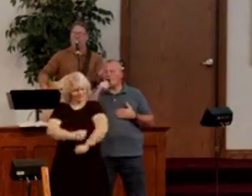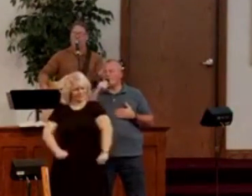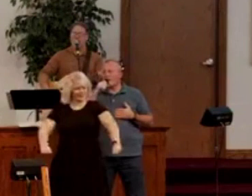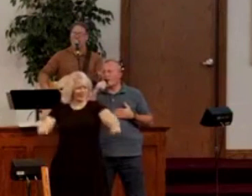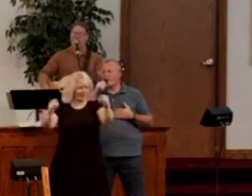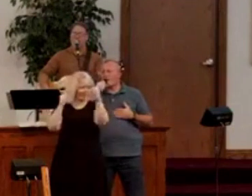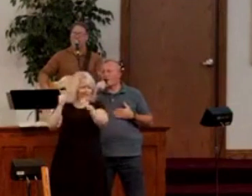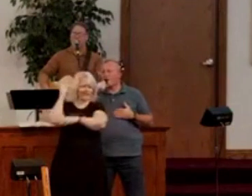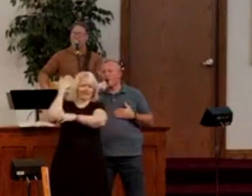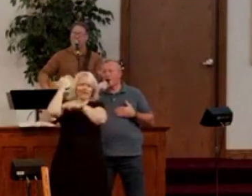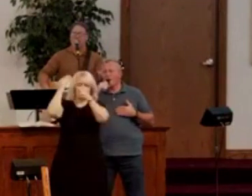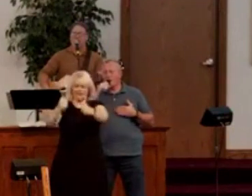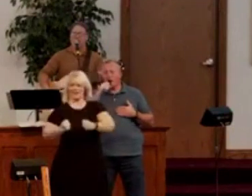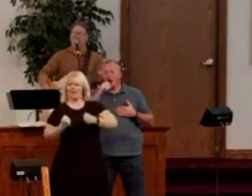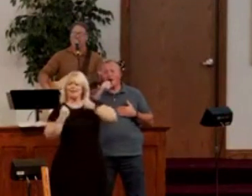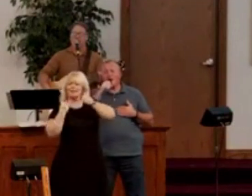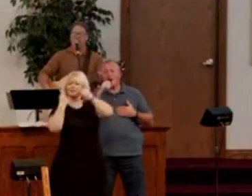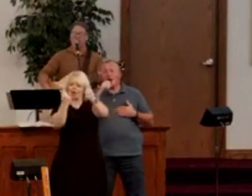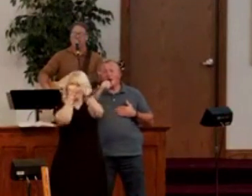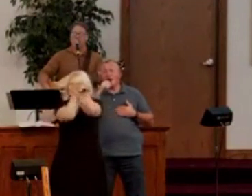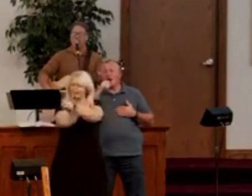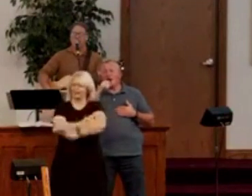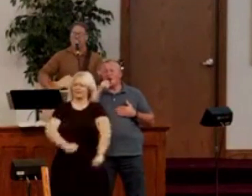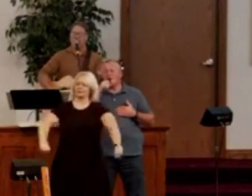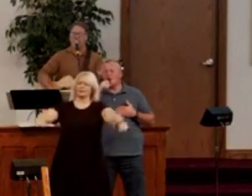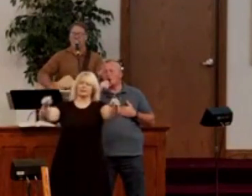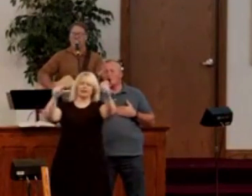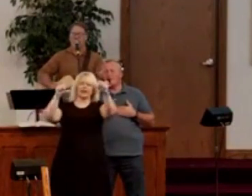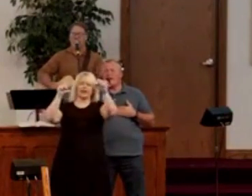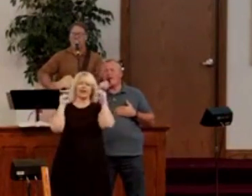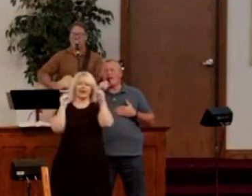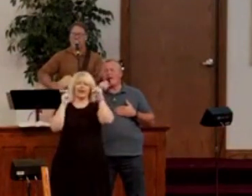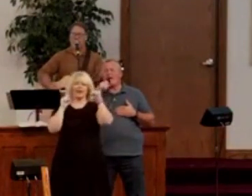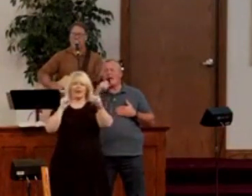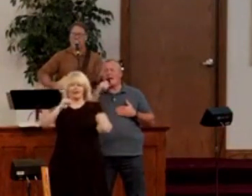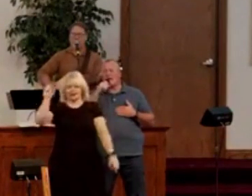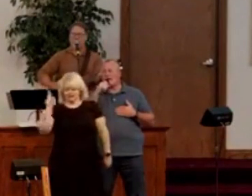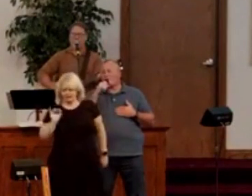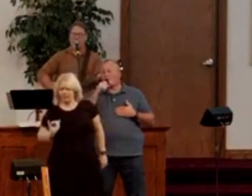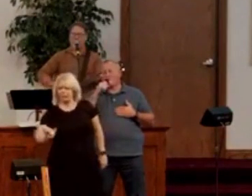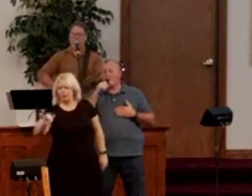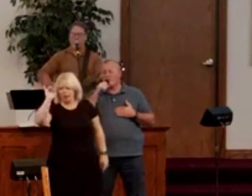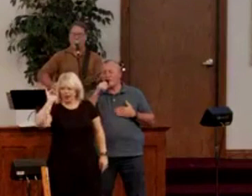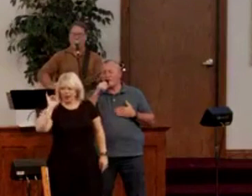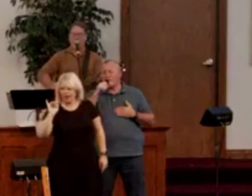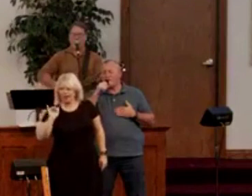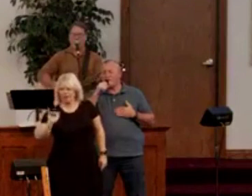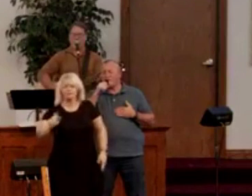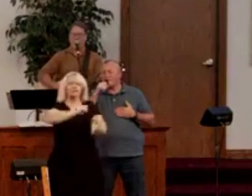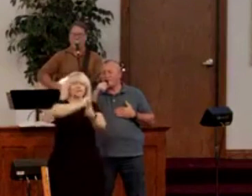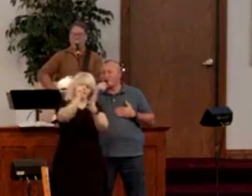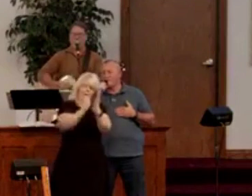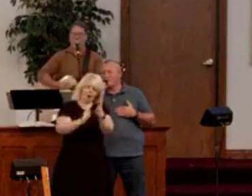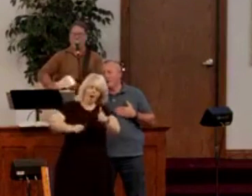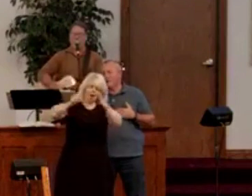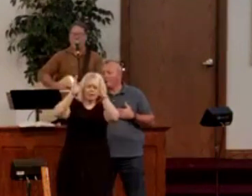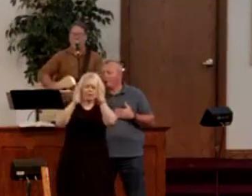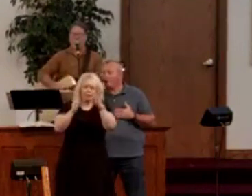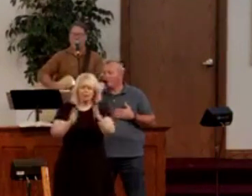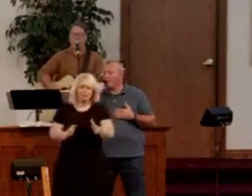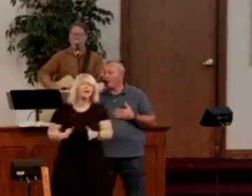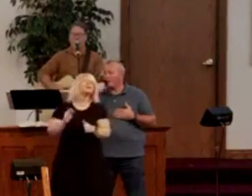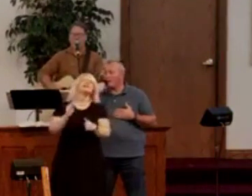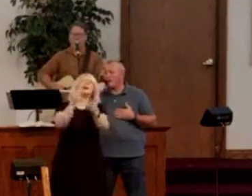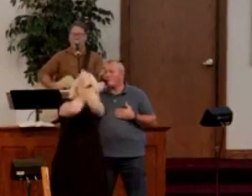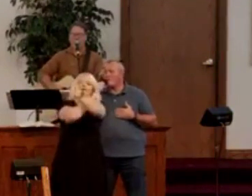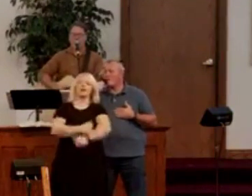to save. He is mighty to save forever. The